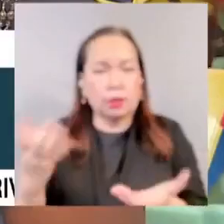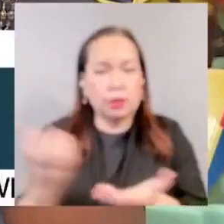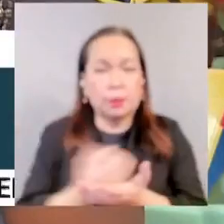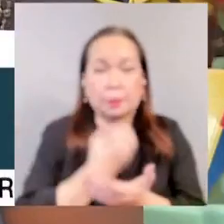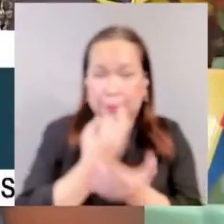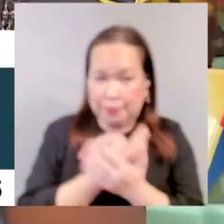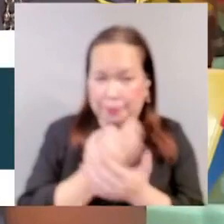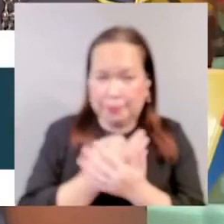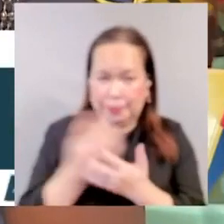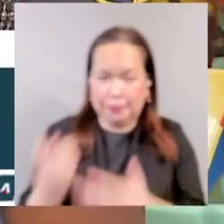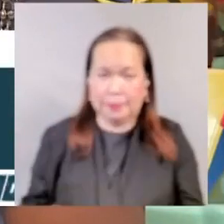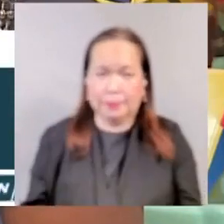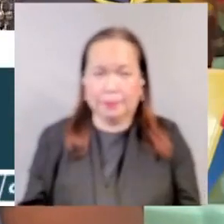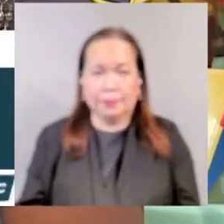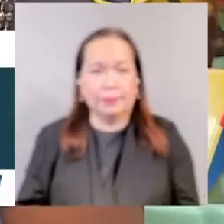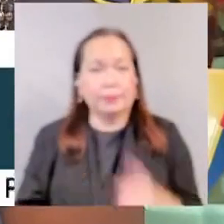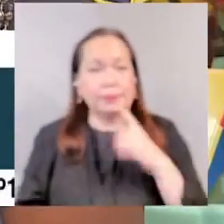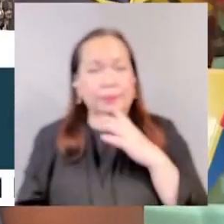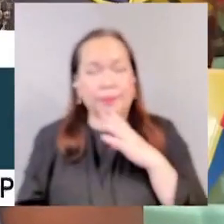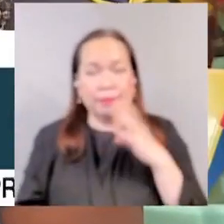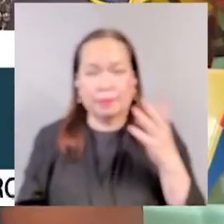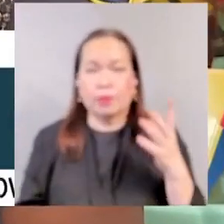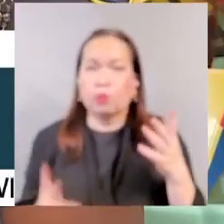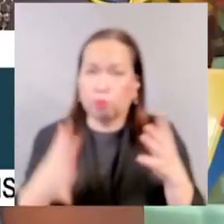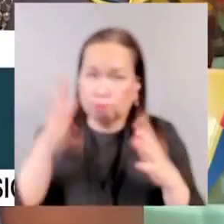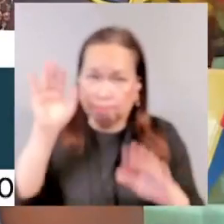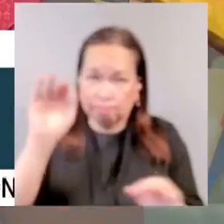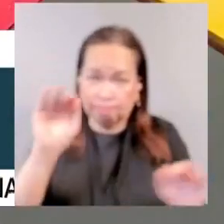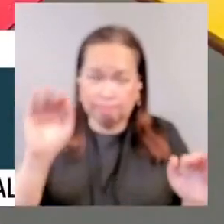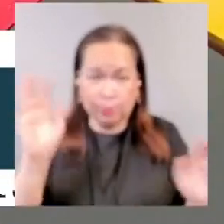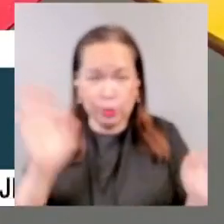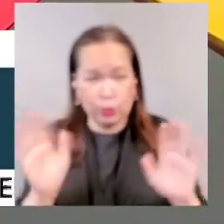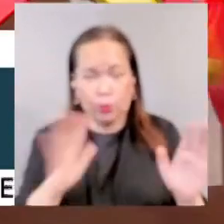Kaya sa ating mga kababayan, nakikiusap ko na suportahan natin